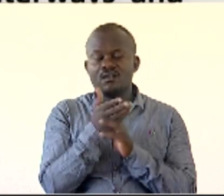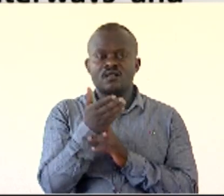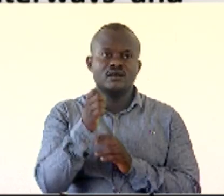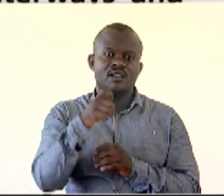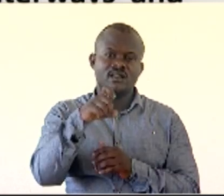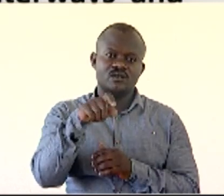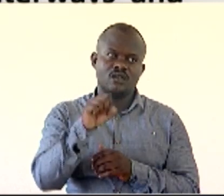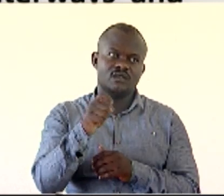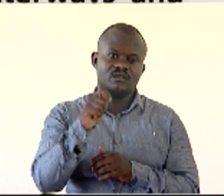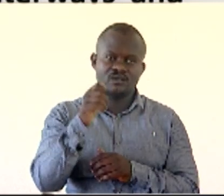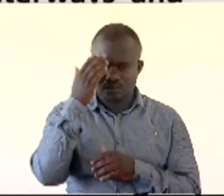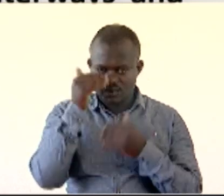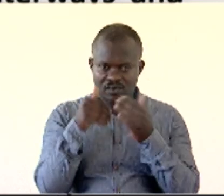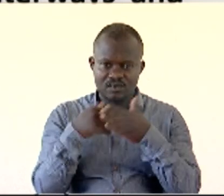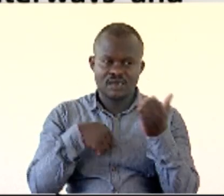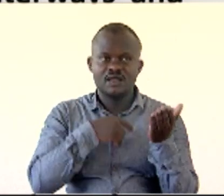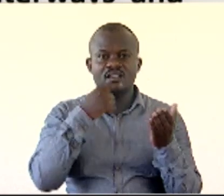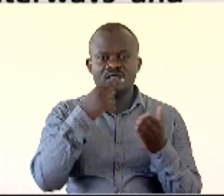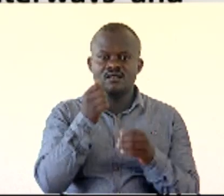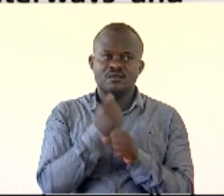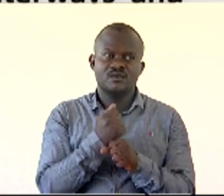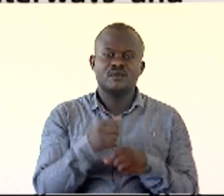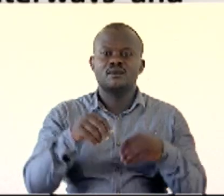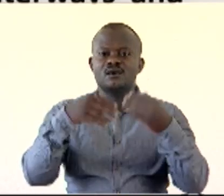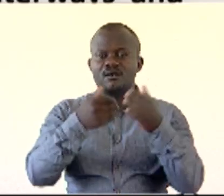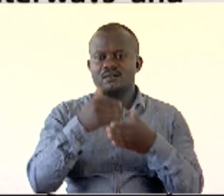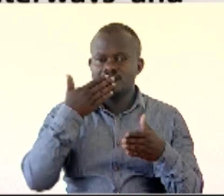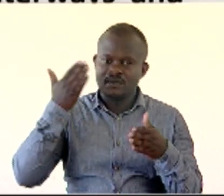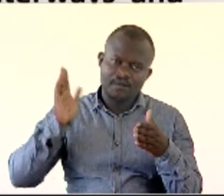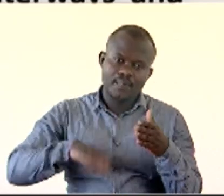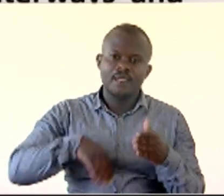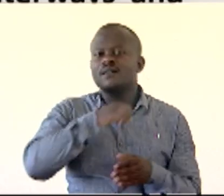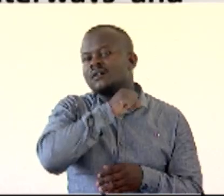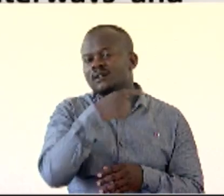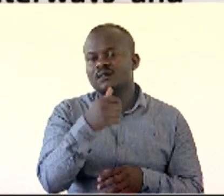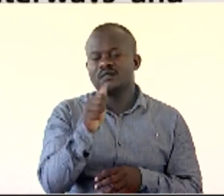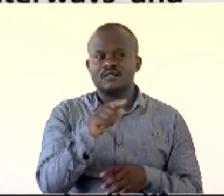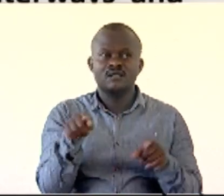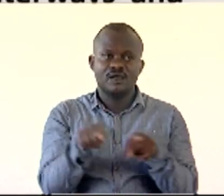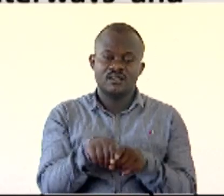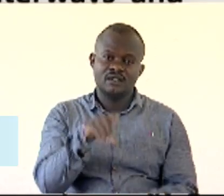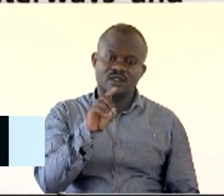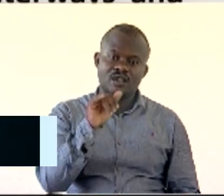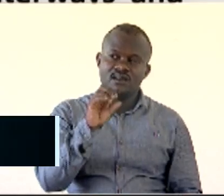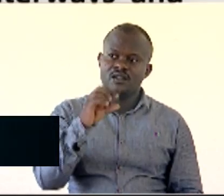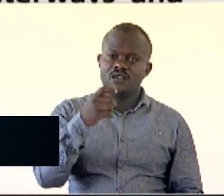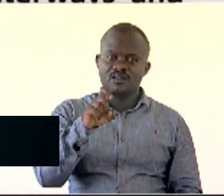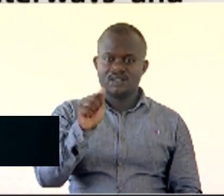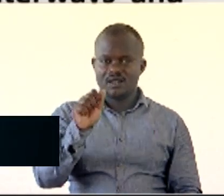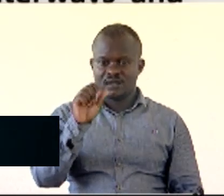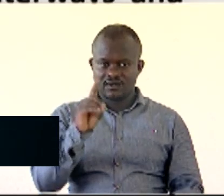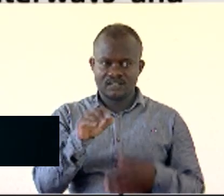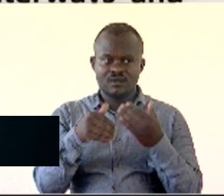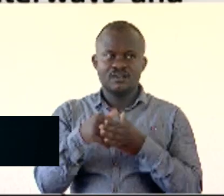exhaust pipe because there is production of harmful gases like sulfur dioxide, carbon